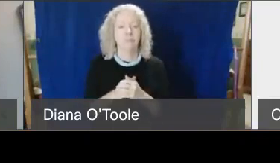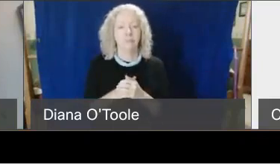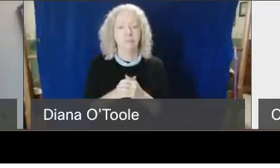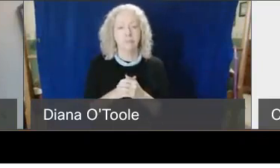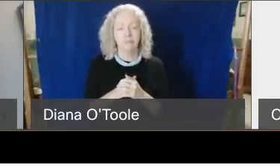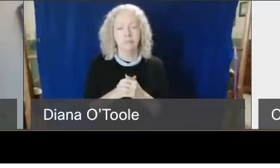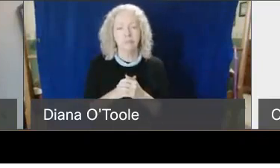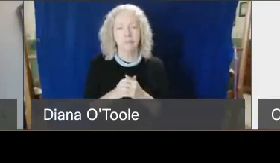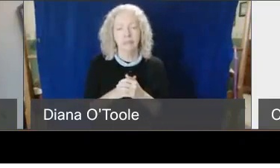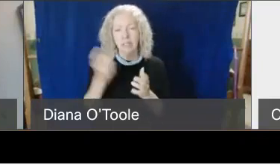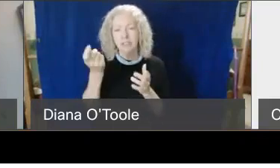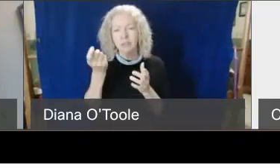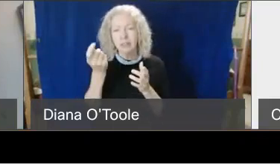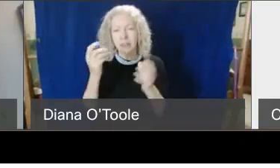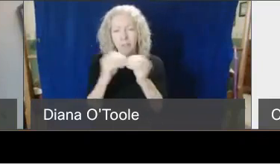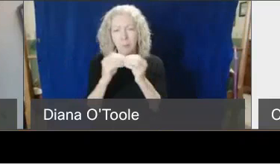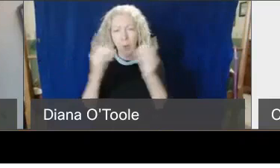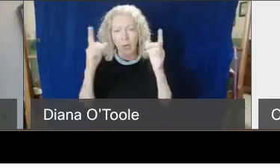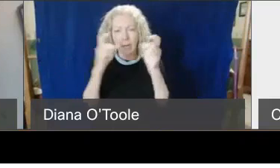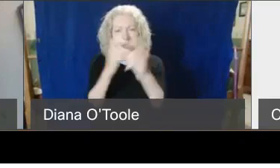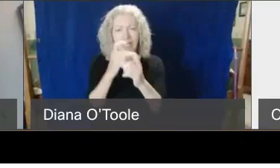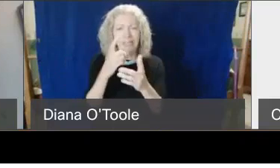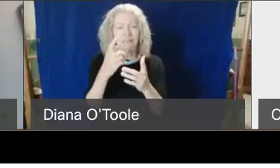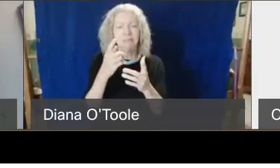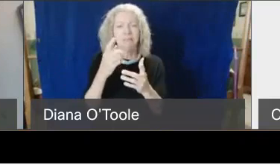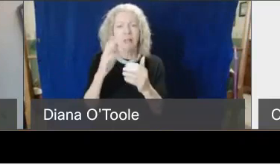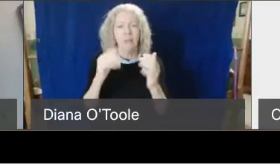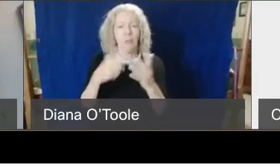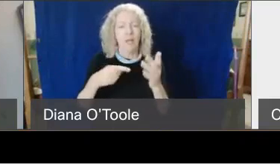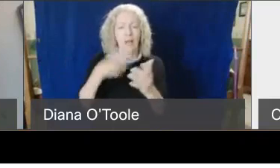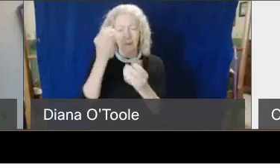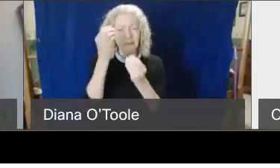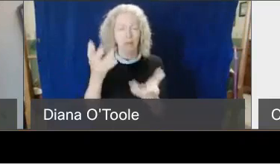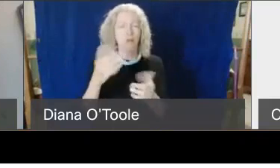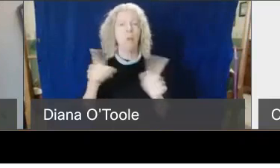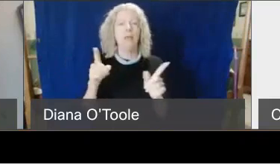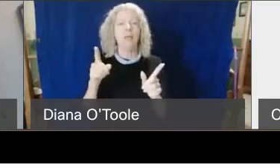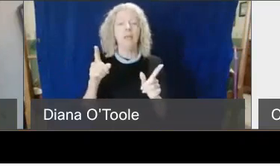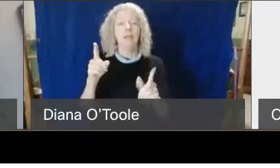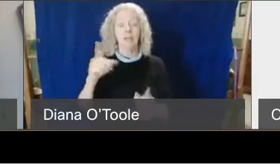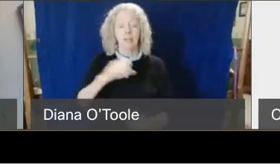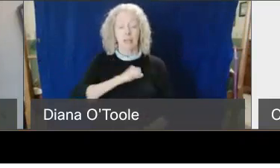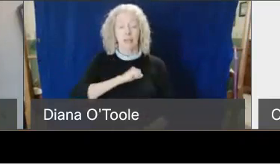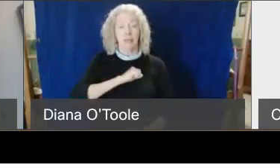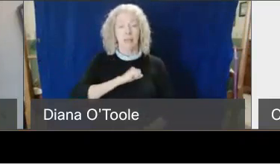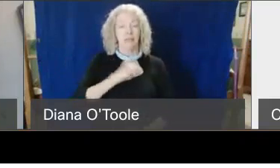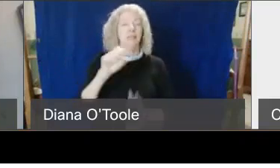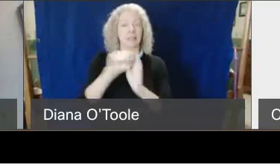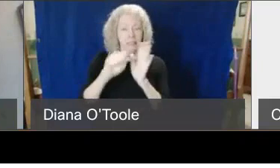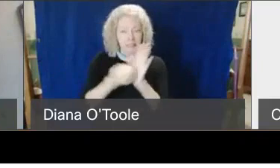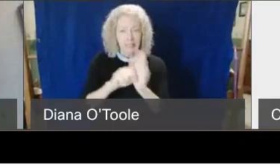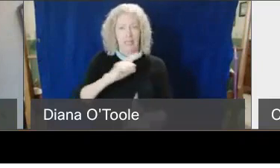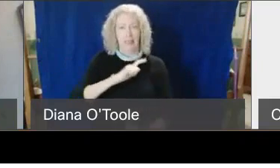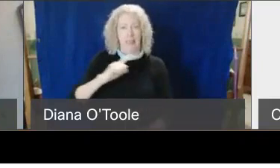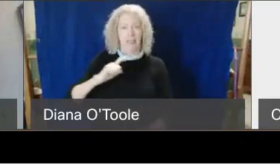more complicated than how I'm going to present it, but the state legislature and the governor were in